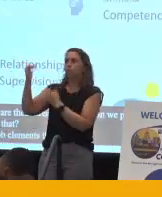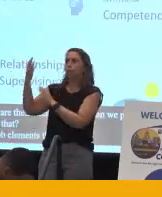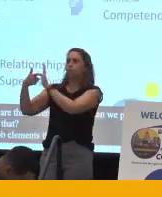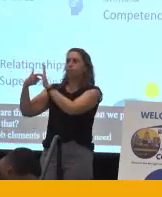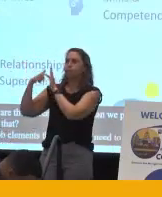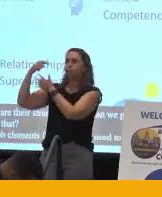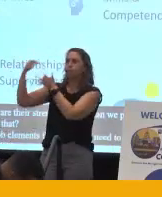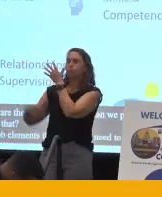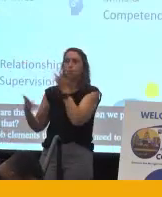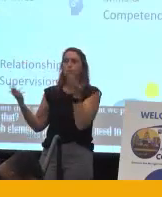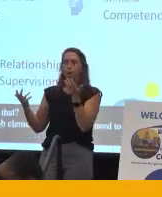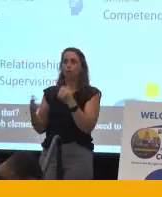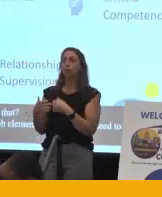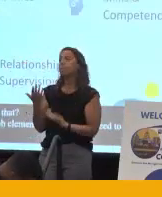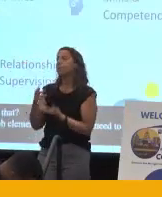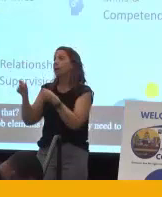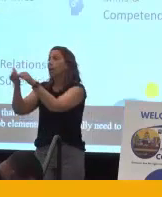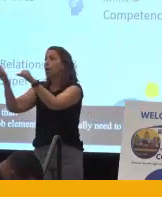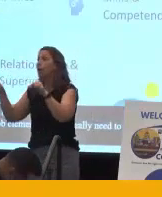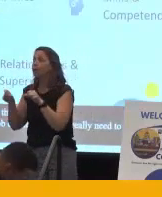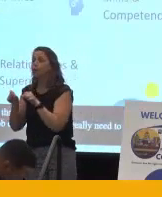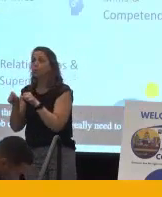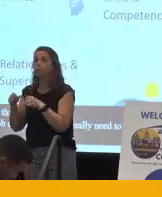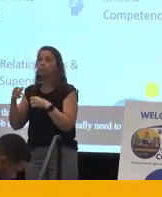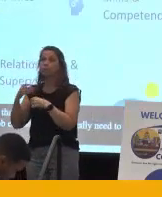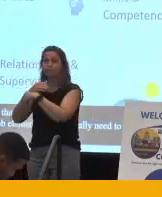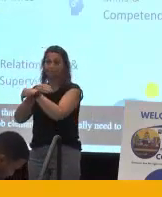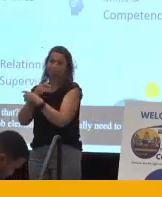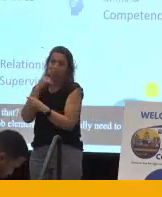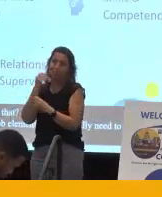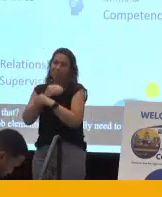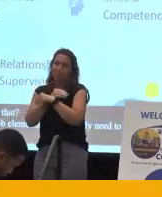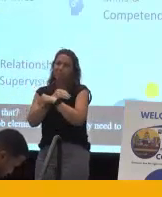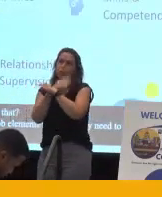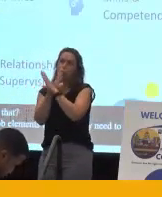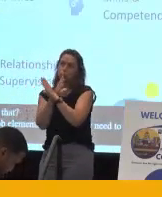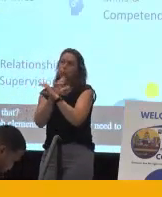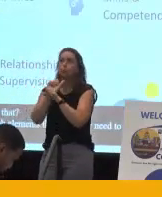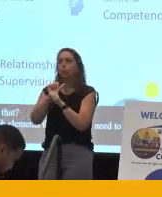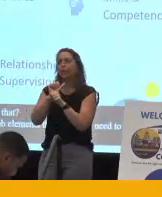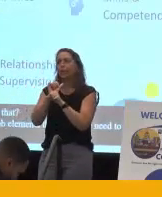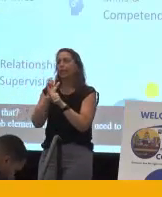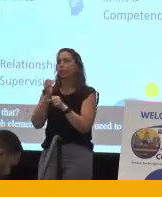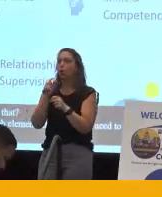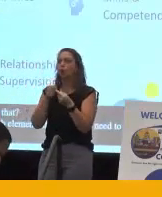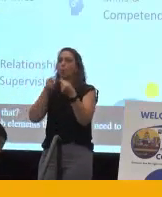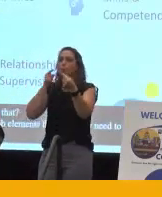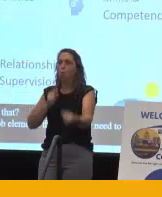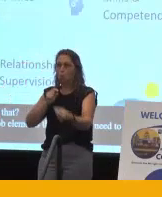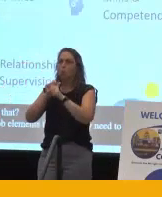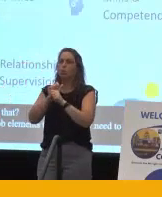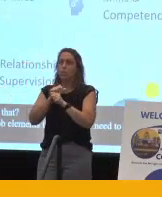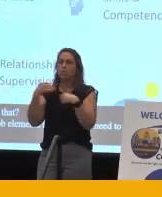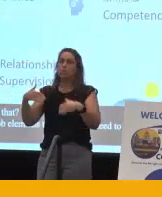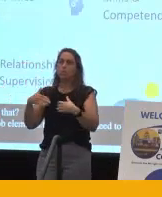about the location and space as telecommuting has come into place. What are the responsibilities and the duties